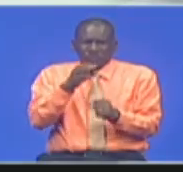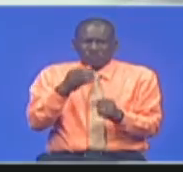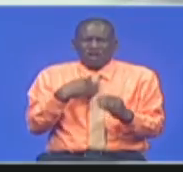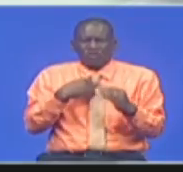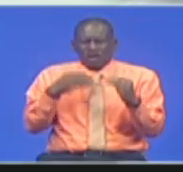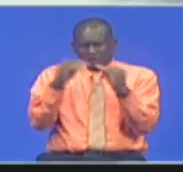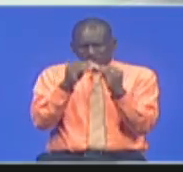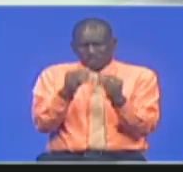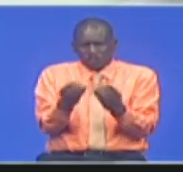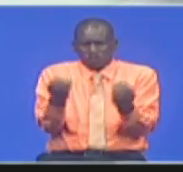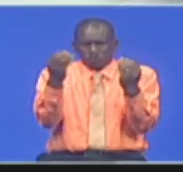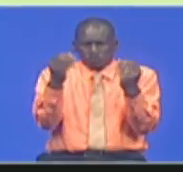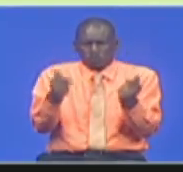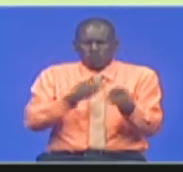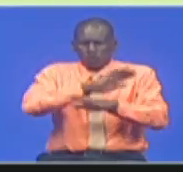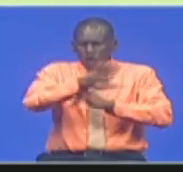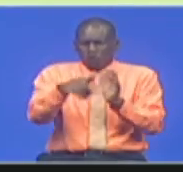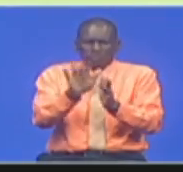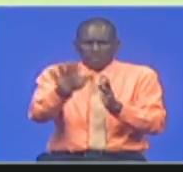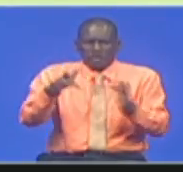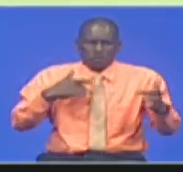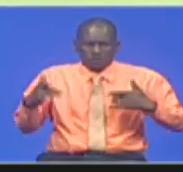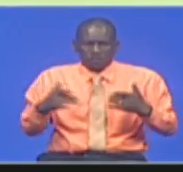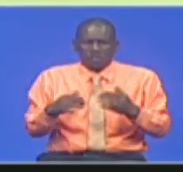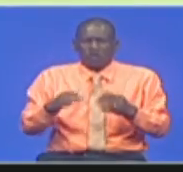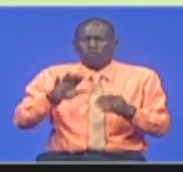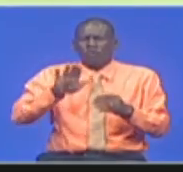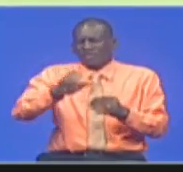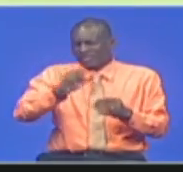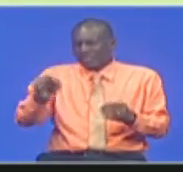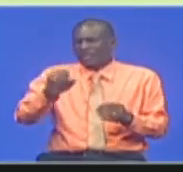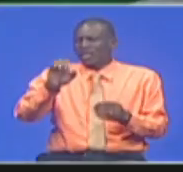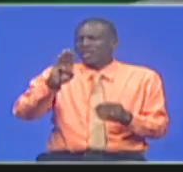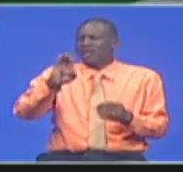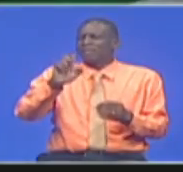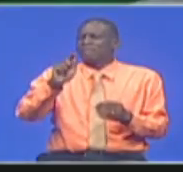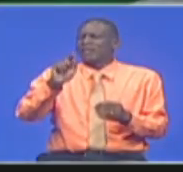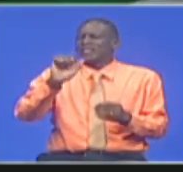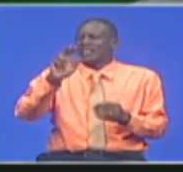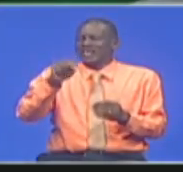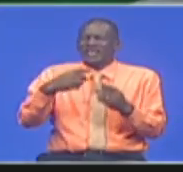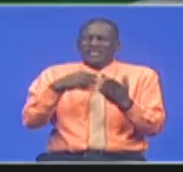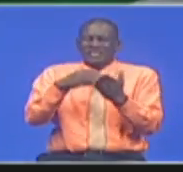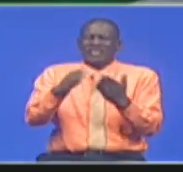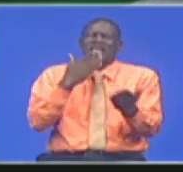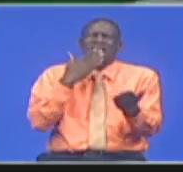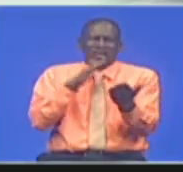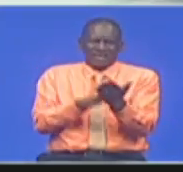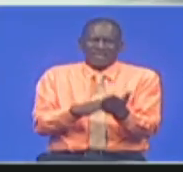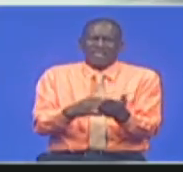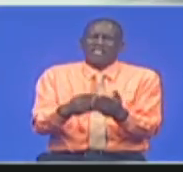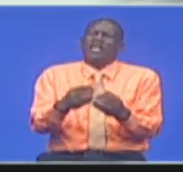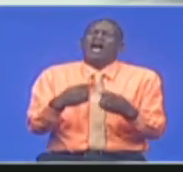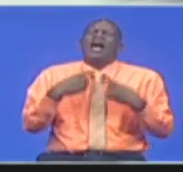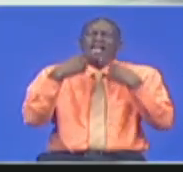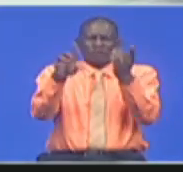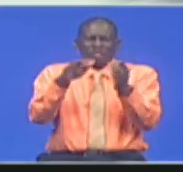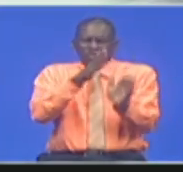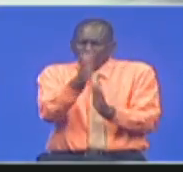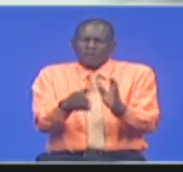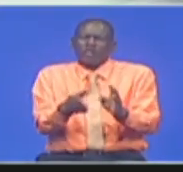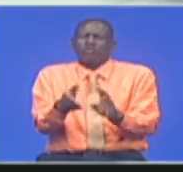to address concerns. On its part, Betin sent out a memo announcing their redundancy plan, saying it has